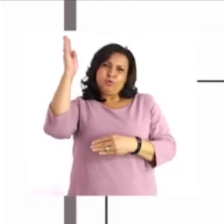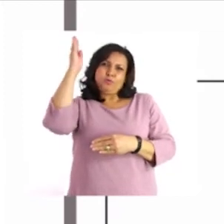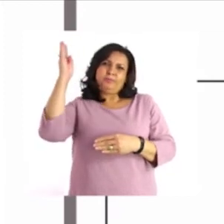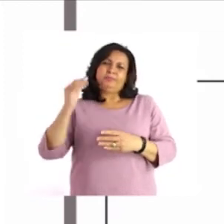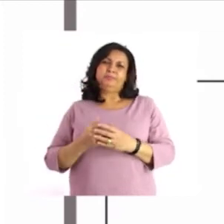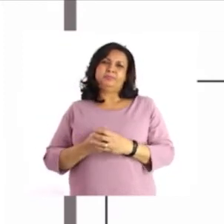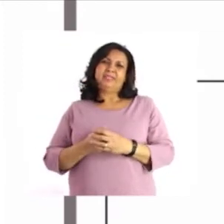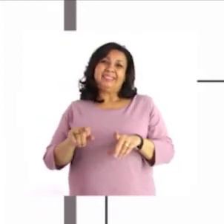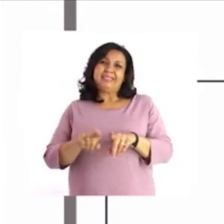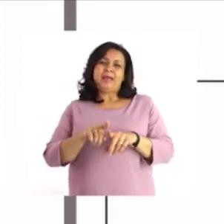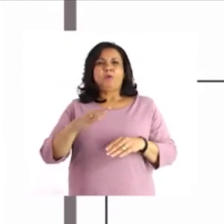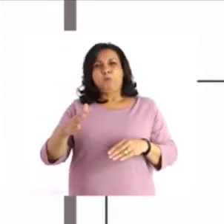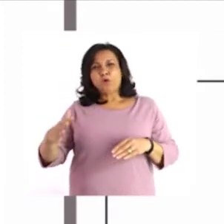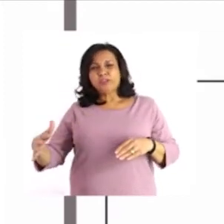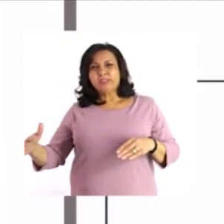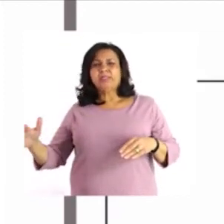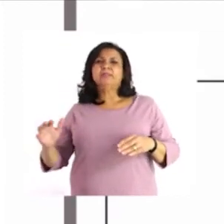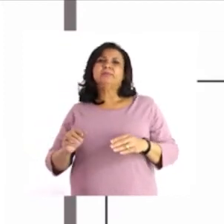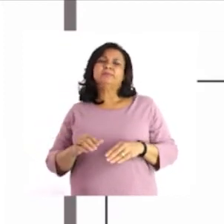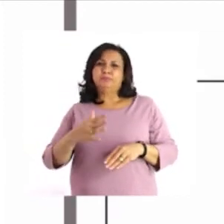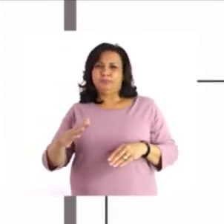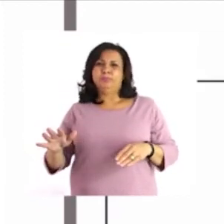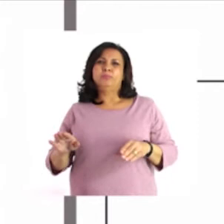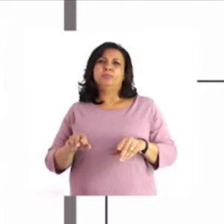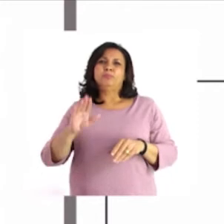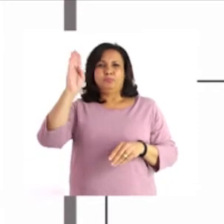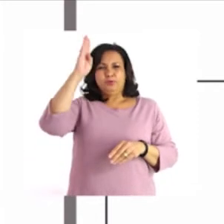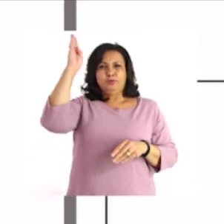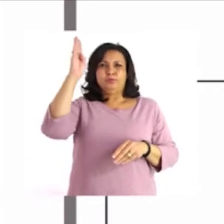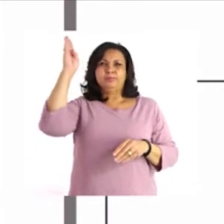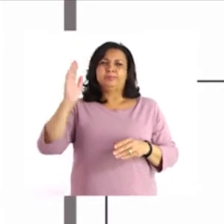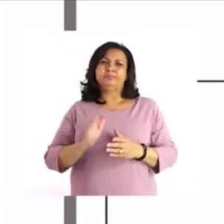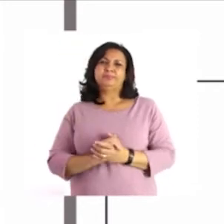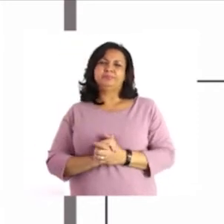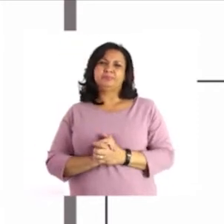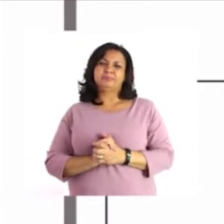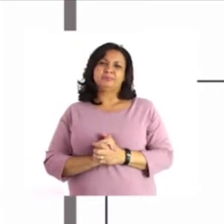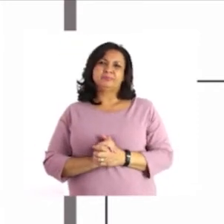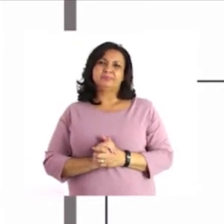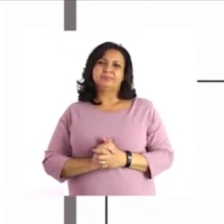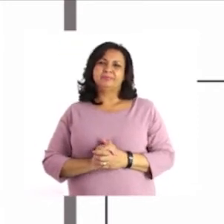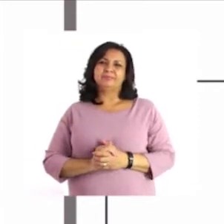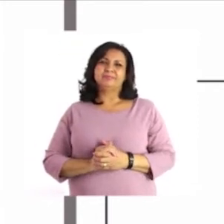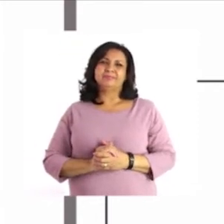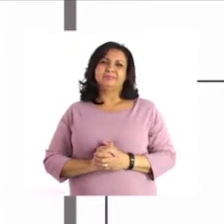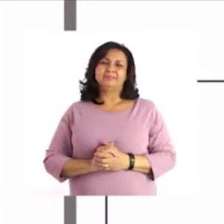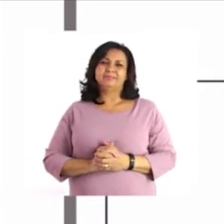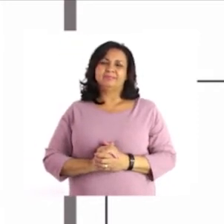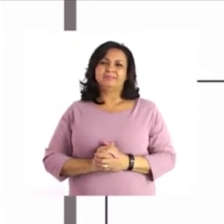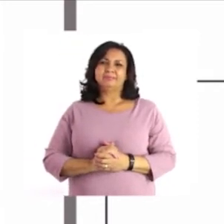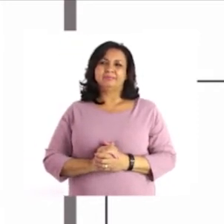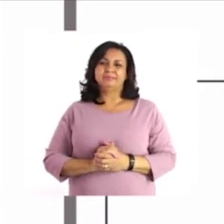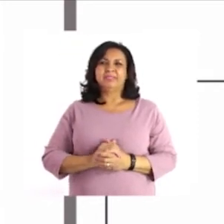is blue, or the ocean is blue, and there's lots of blue things outside. So the sky is blue,